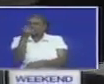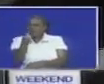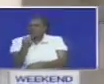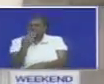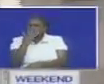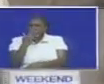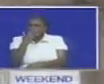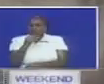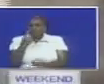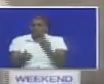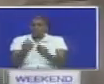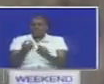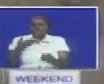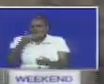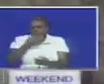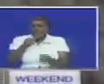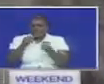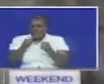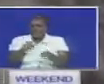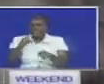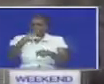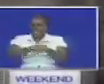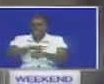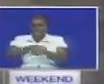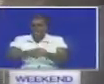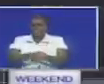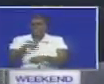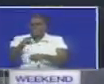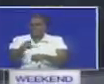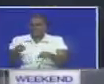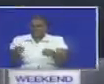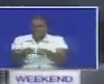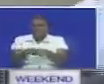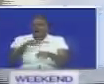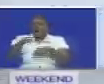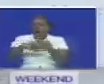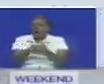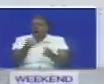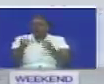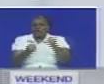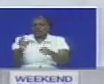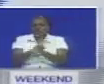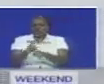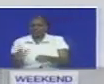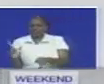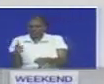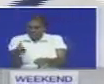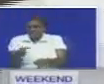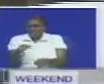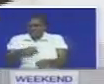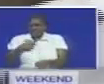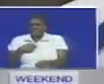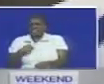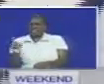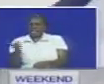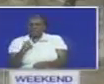cooking oil. If this product is taken up by owners of generators or vehicles that use petrol diesel, at first it may feel like Nairobi